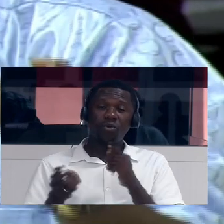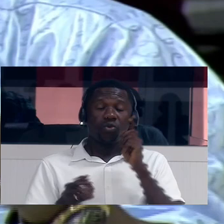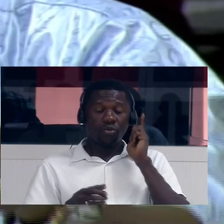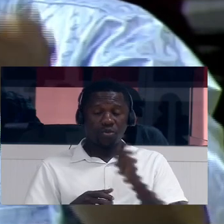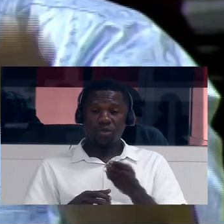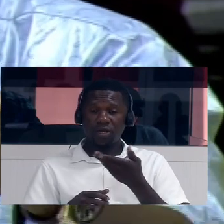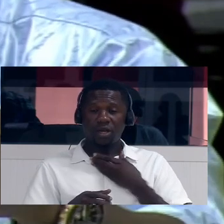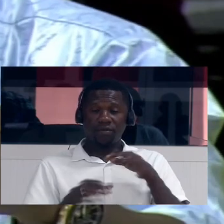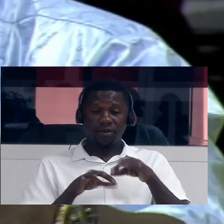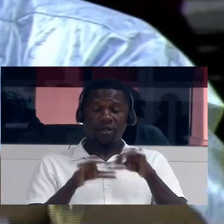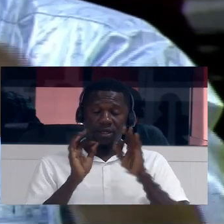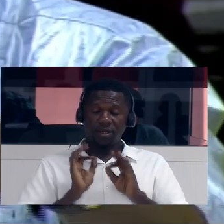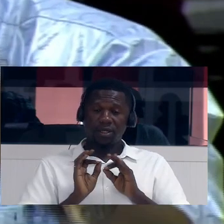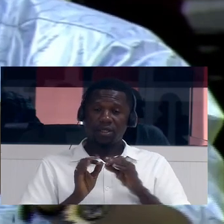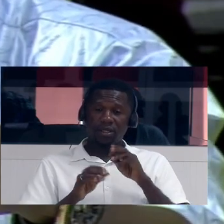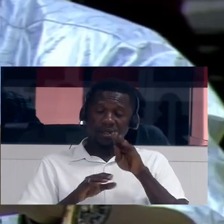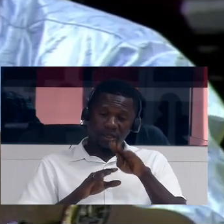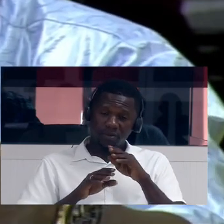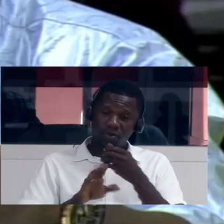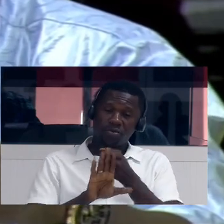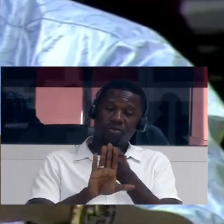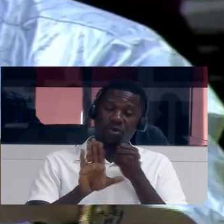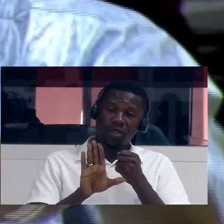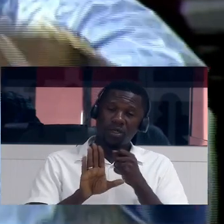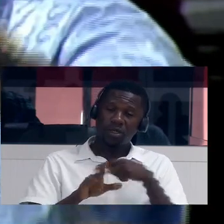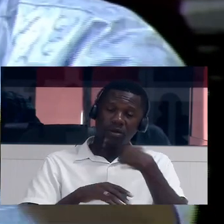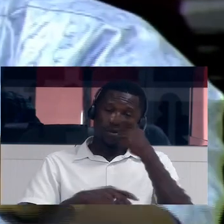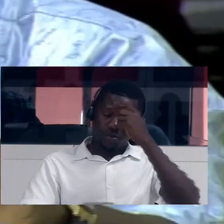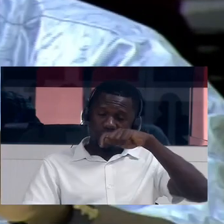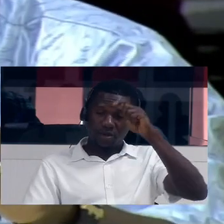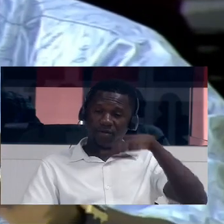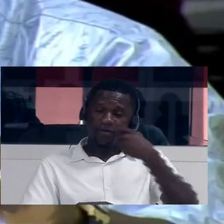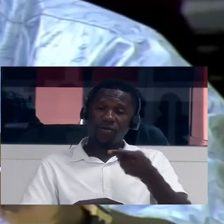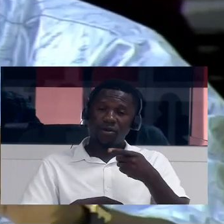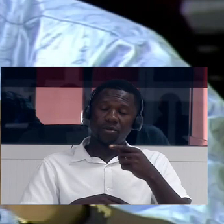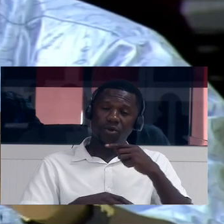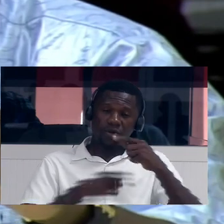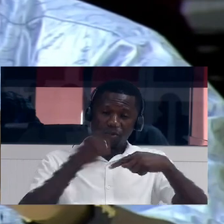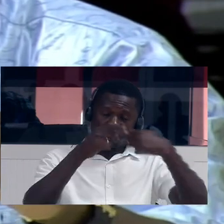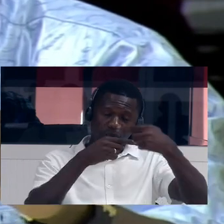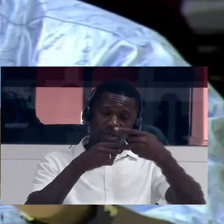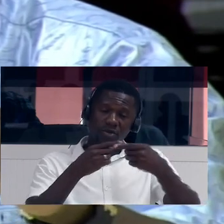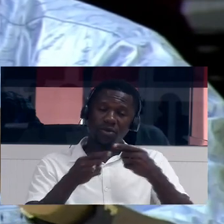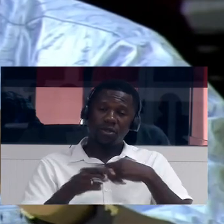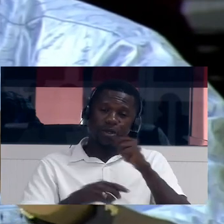have taken steps to prevent the police from continuing the wrong they were